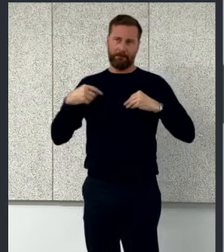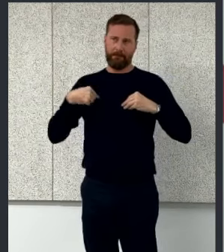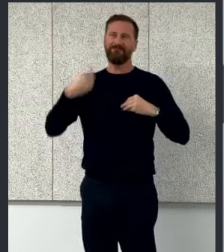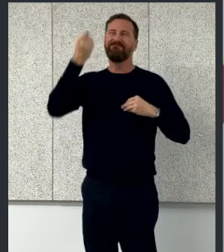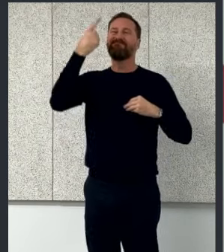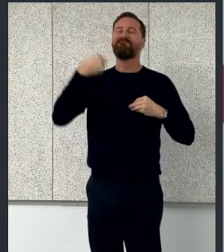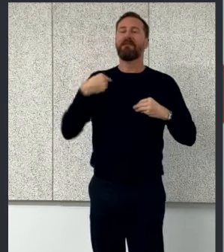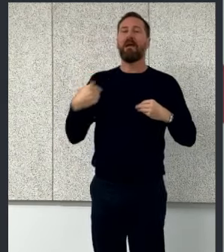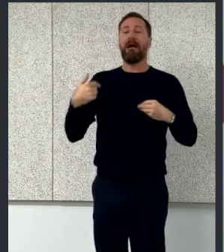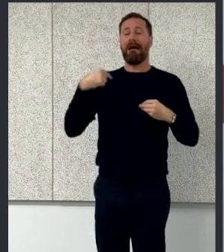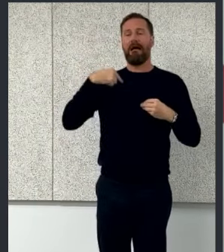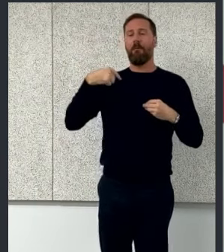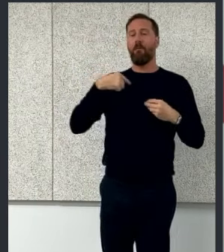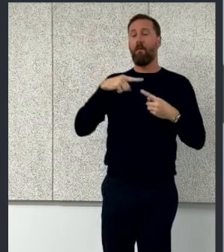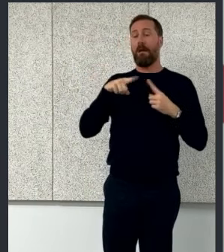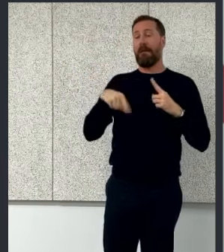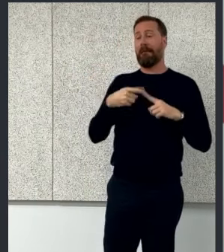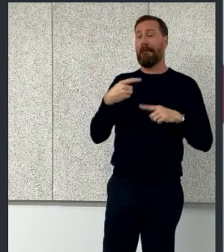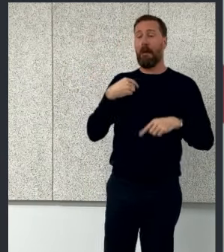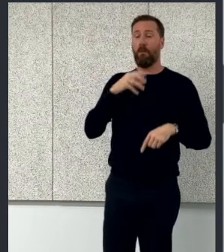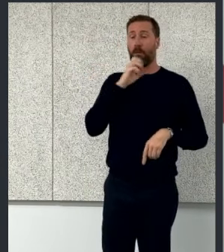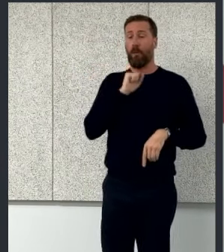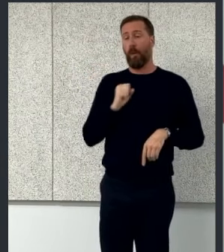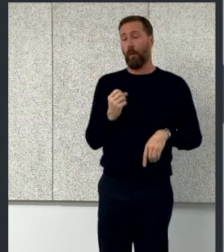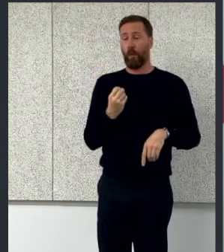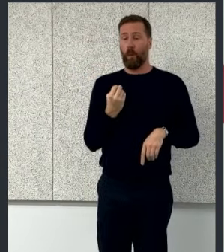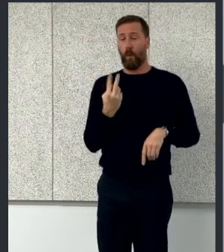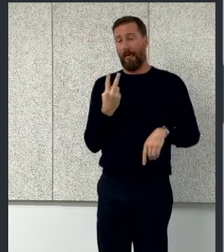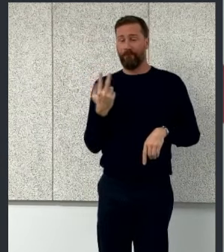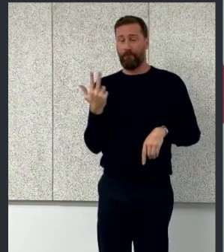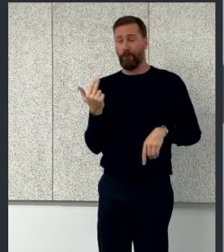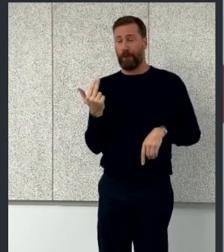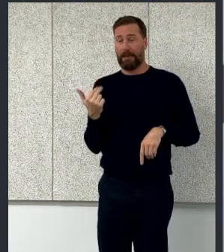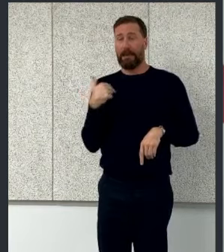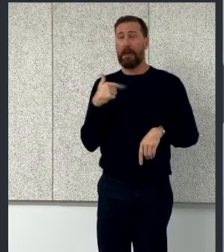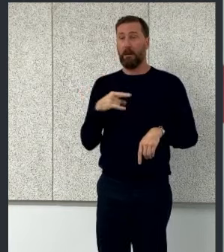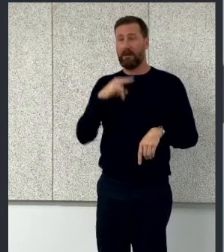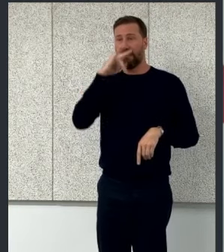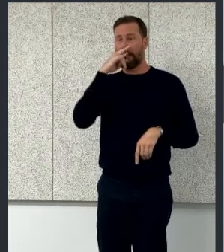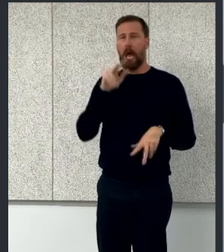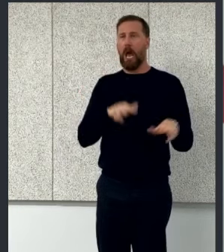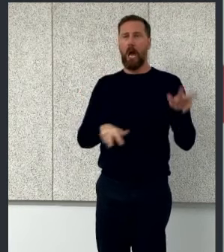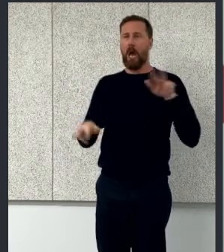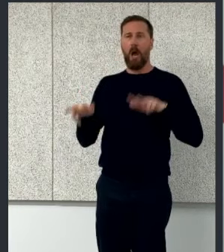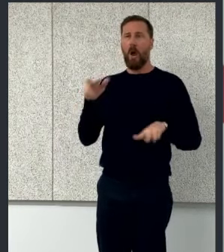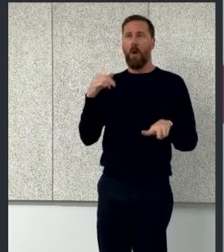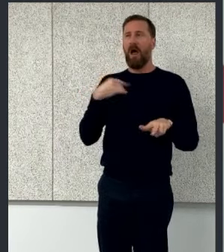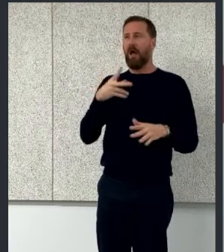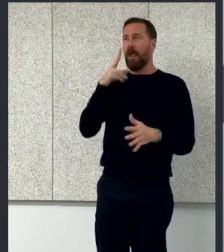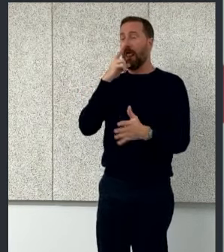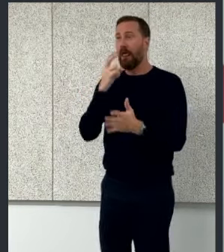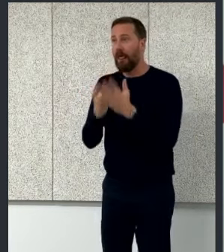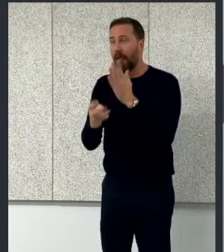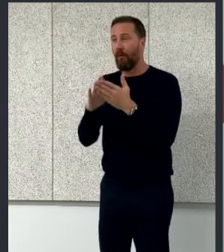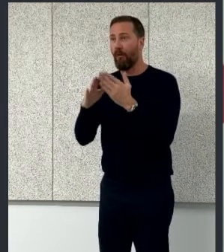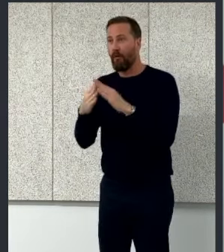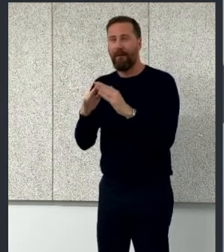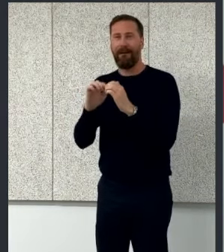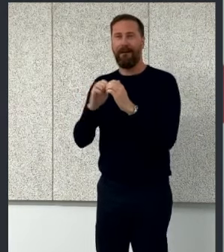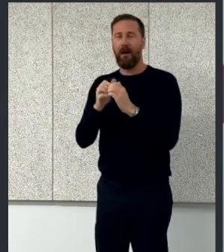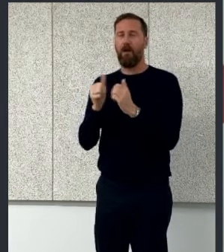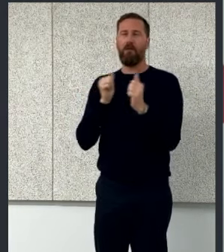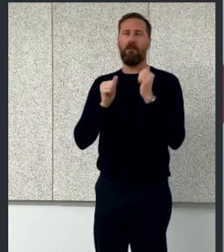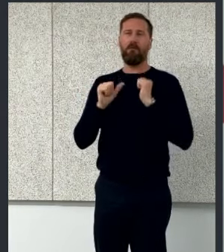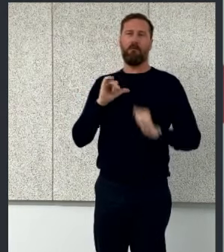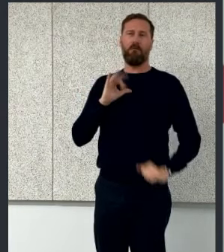really awkward, wonderful early tween years. Yeah, so for me, that's why I love what I do, that we